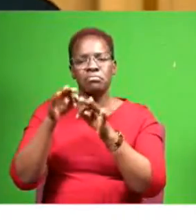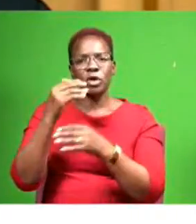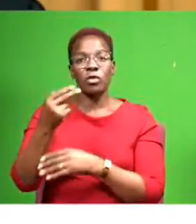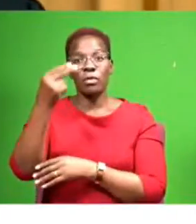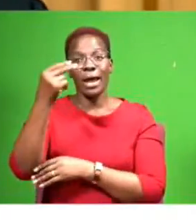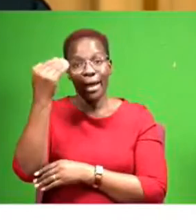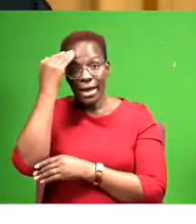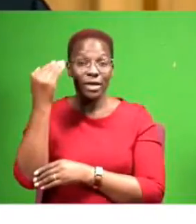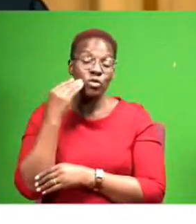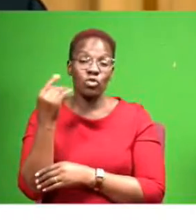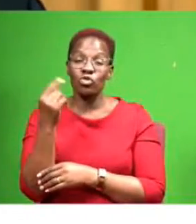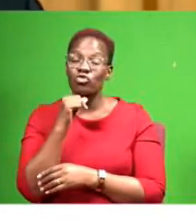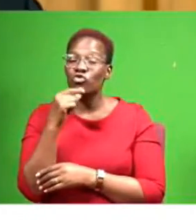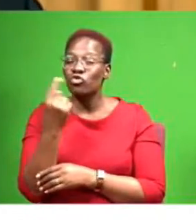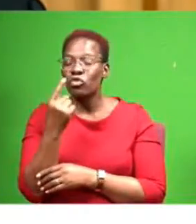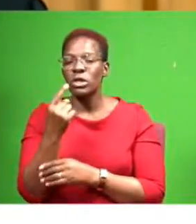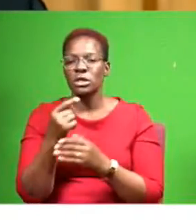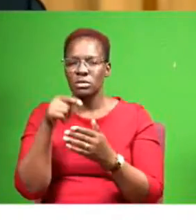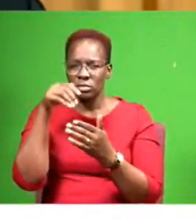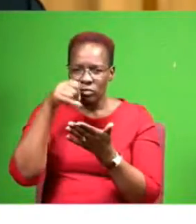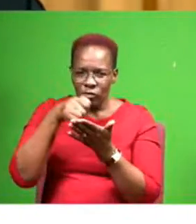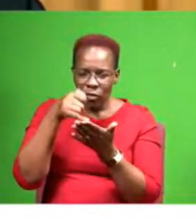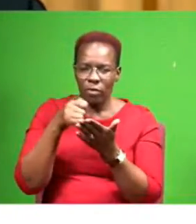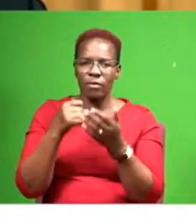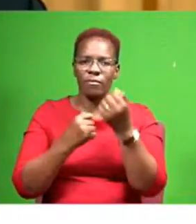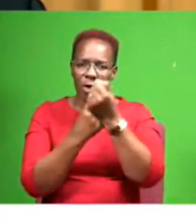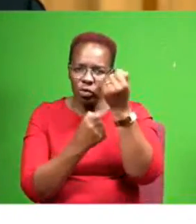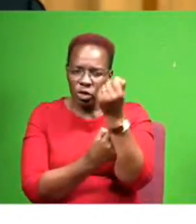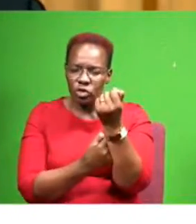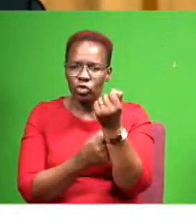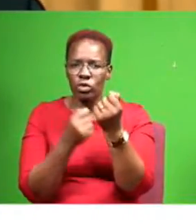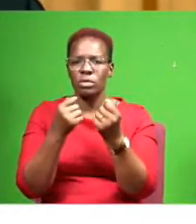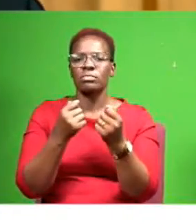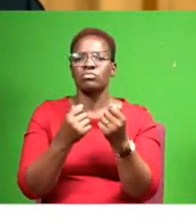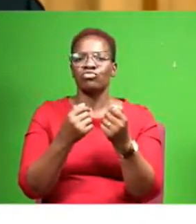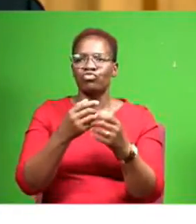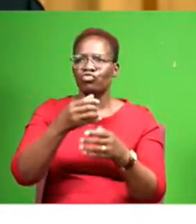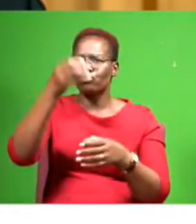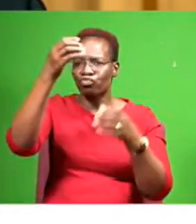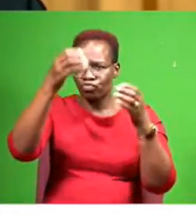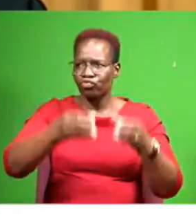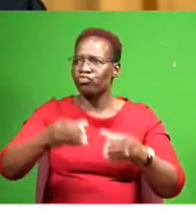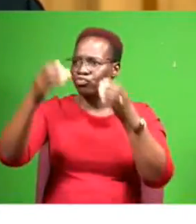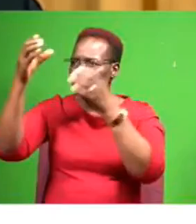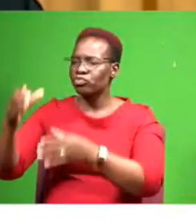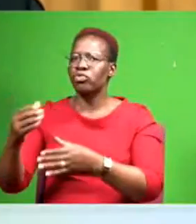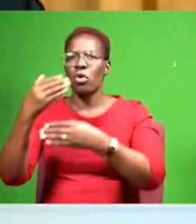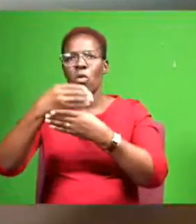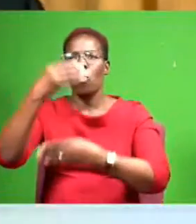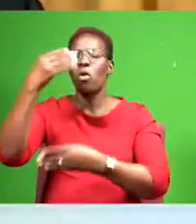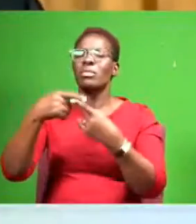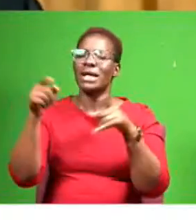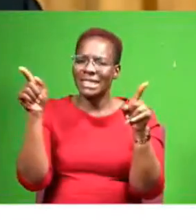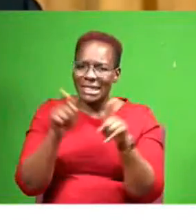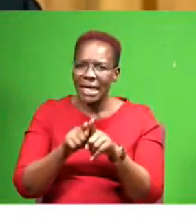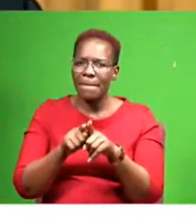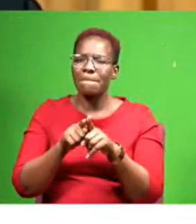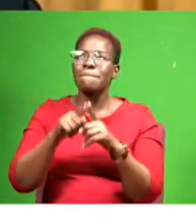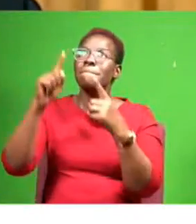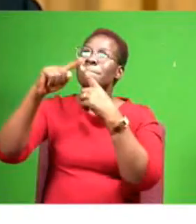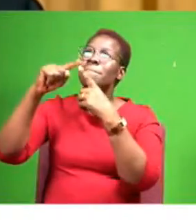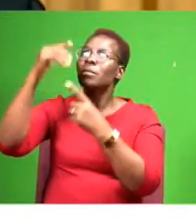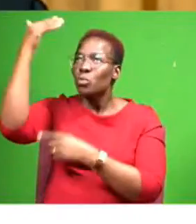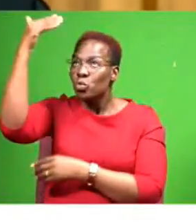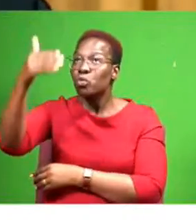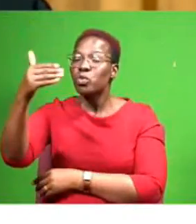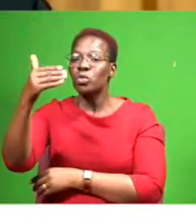not only include the foundation, the pillars, the walls, and the trusses, but even the roof, the doors,